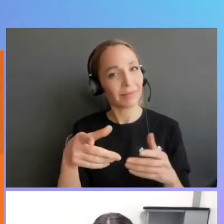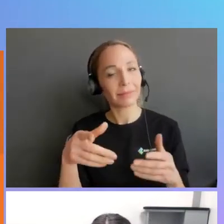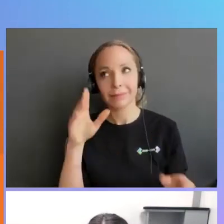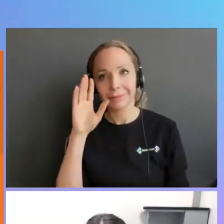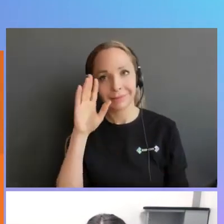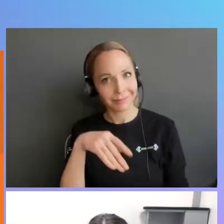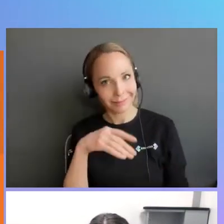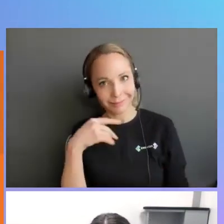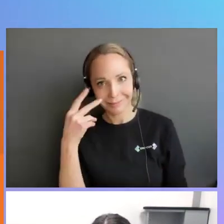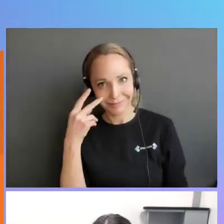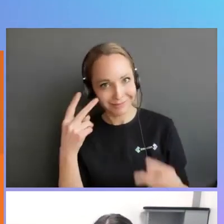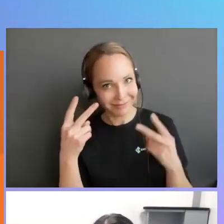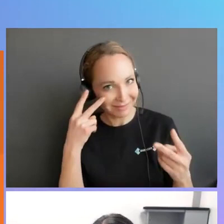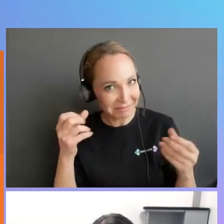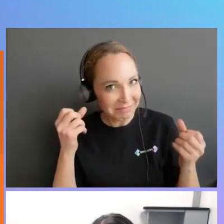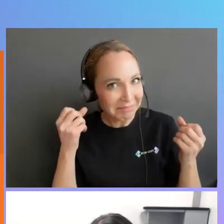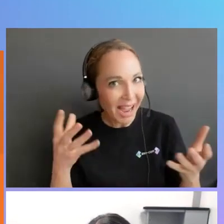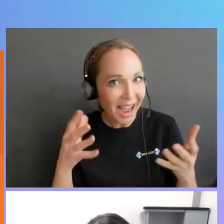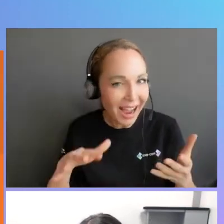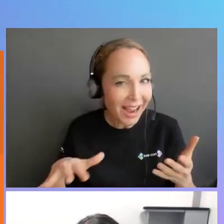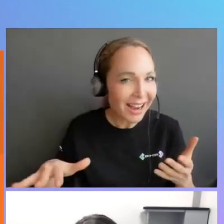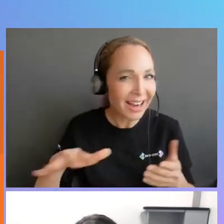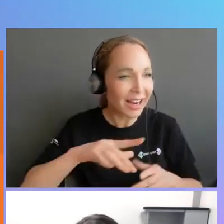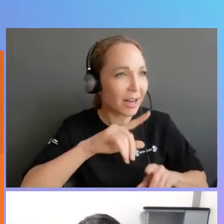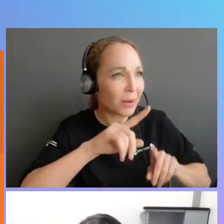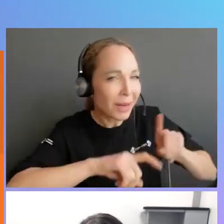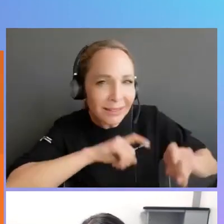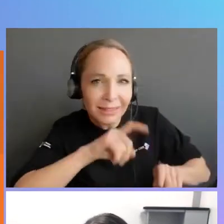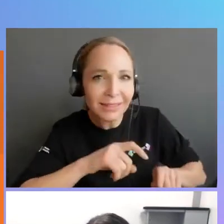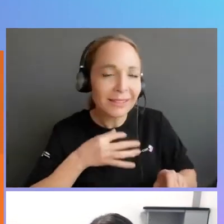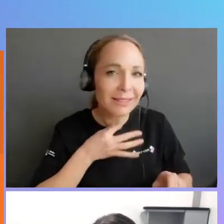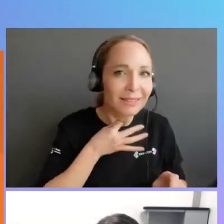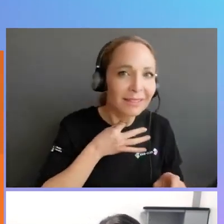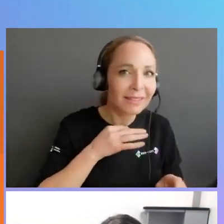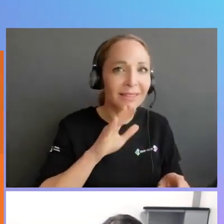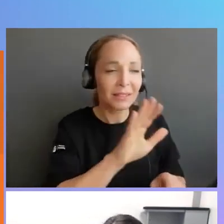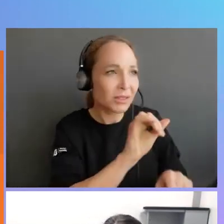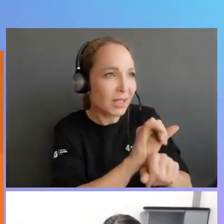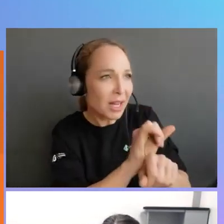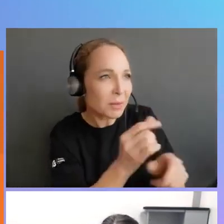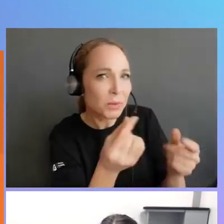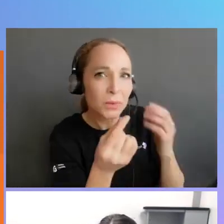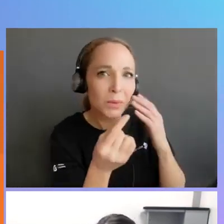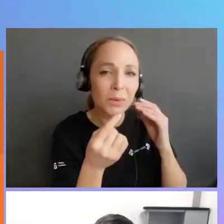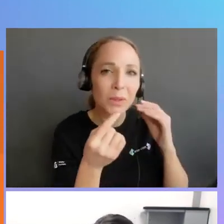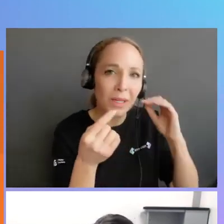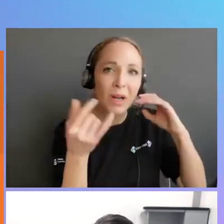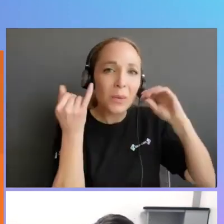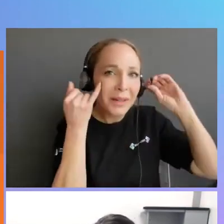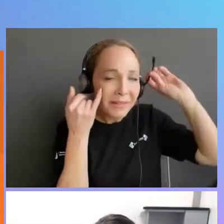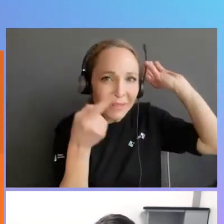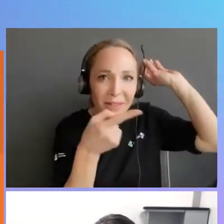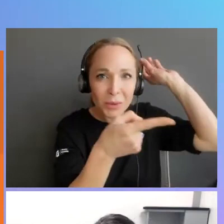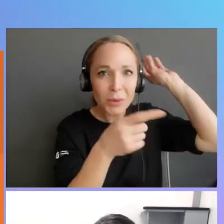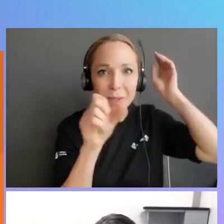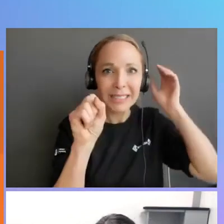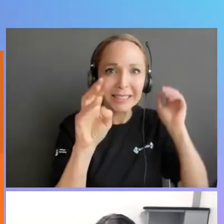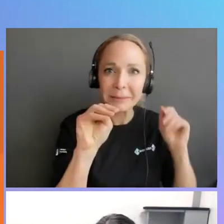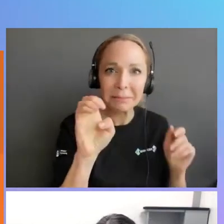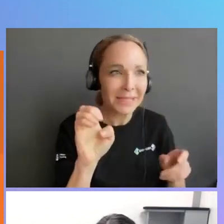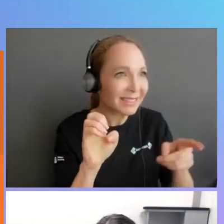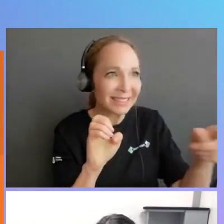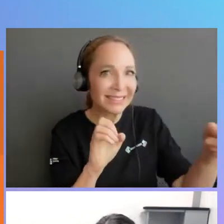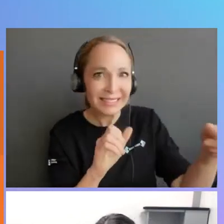questions about all of this. What's your job? What happens if we don't have you as the SME coming in? If we